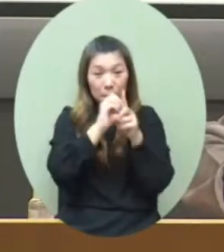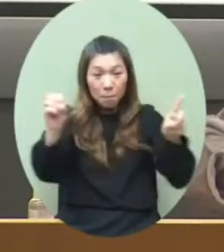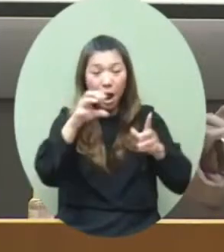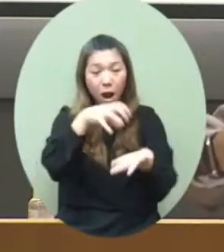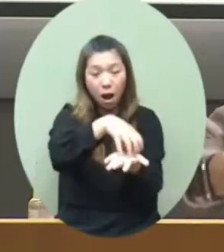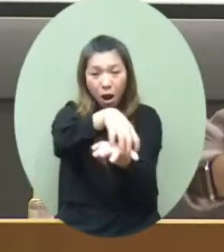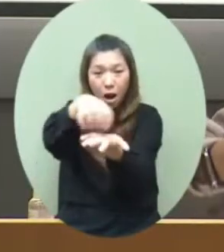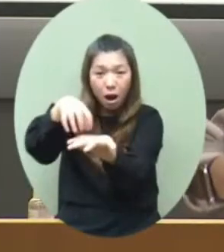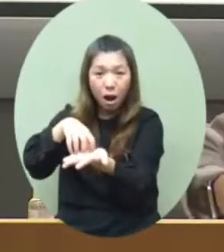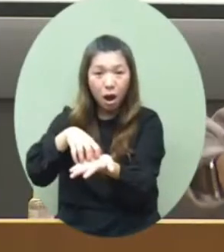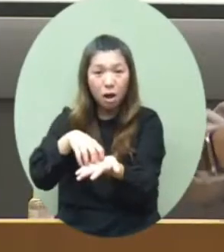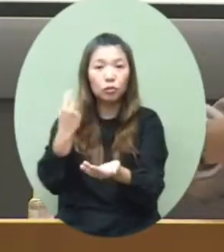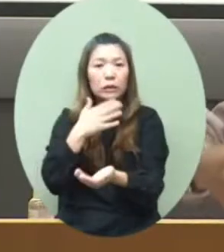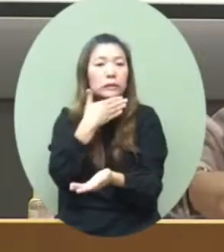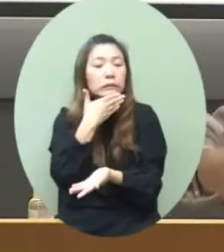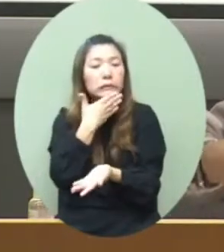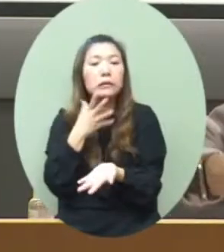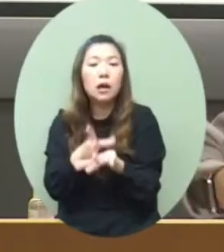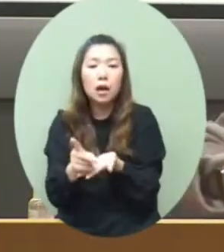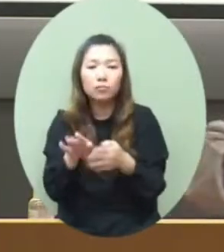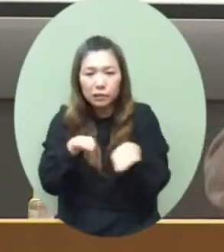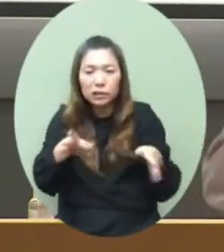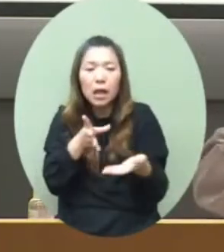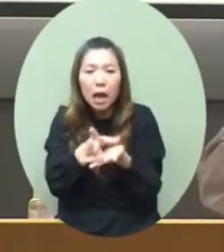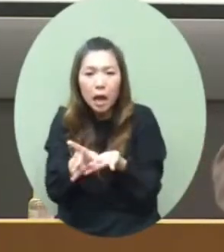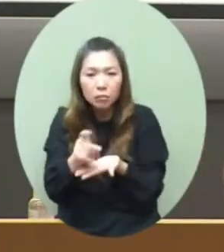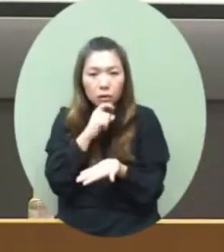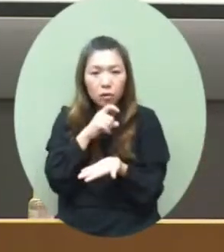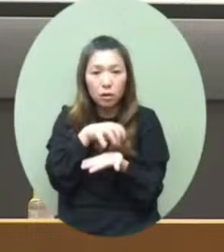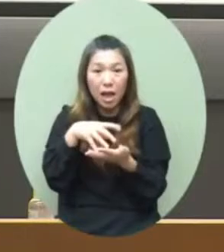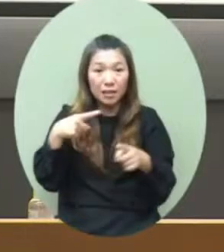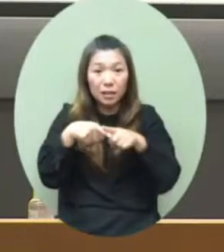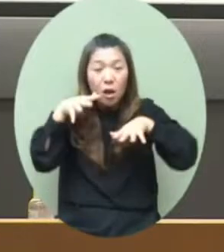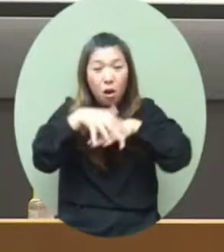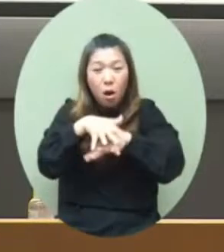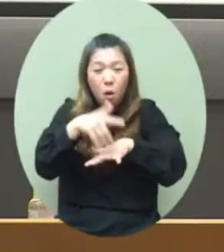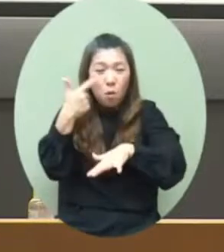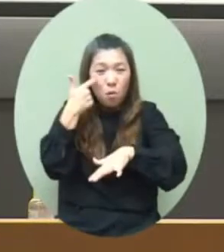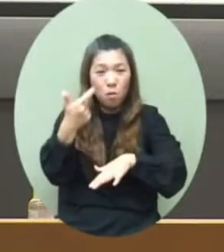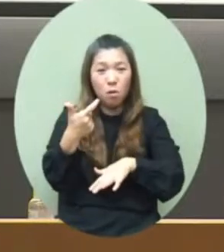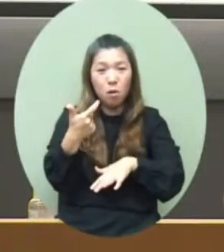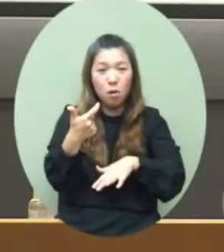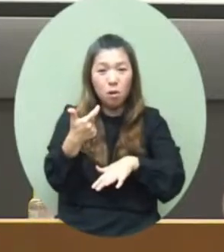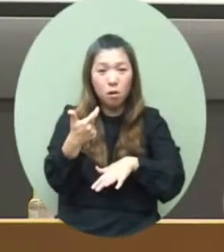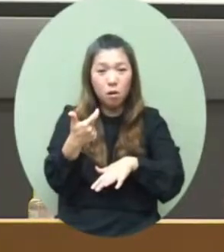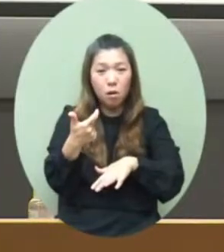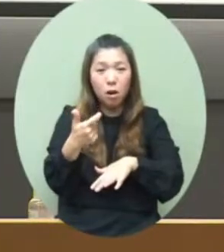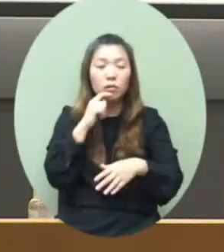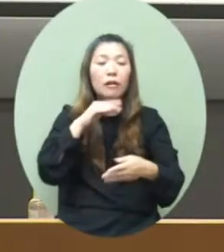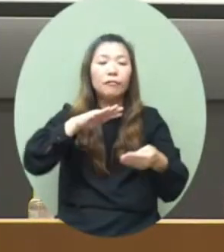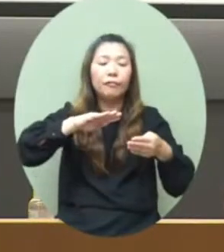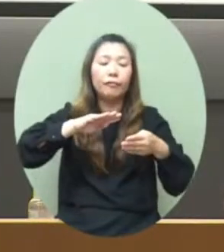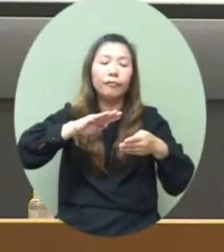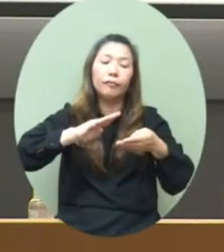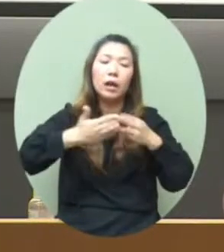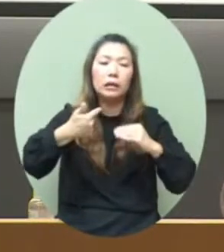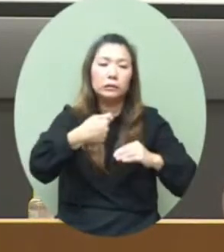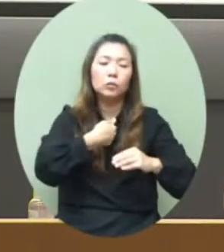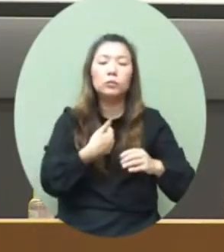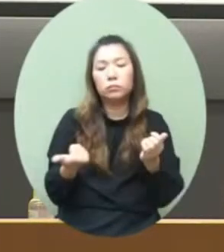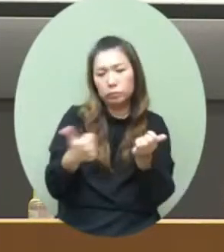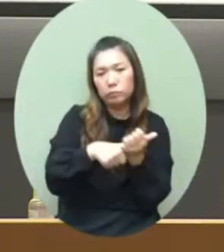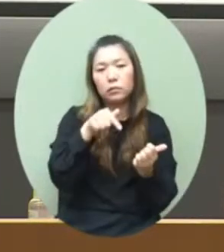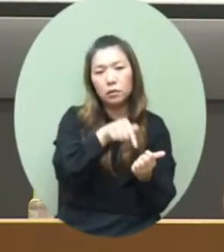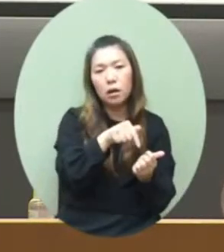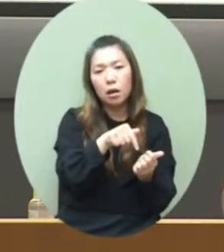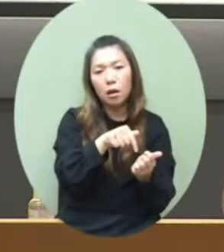to implement a crowd control. As mentioned, we have 100 booths together with a youth